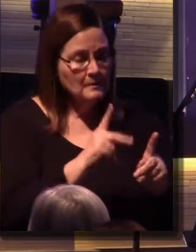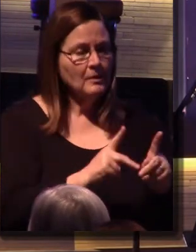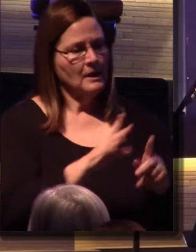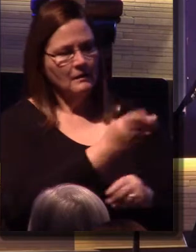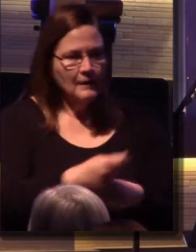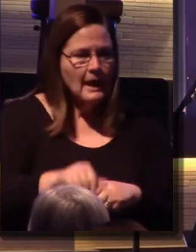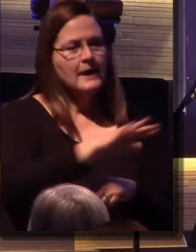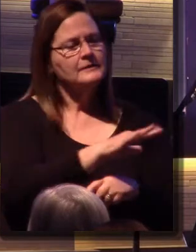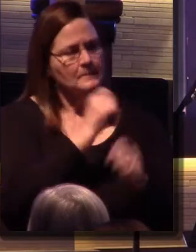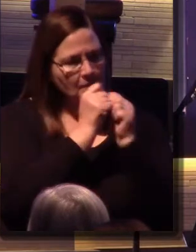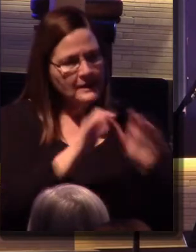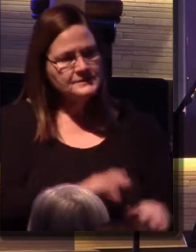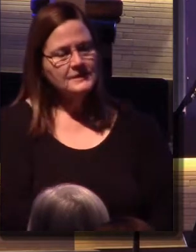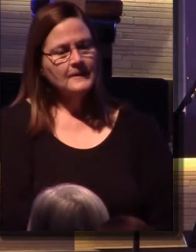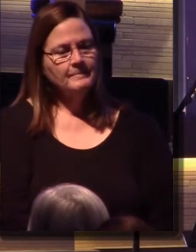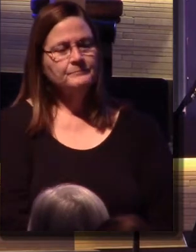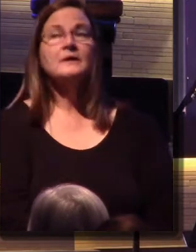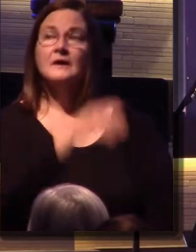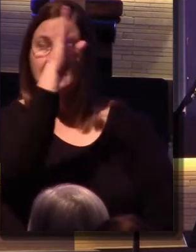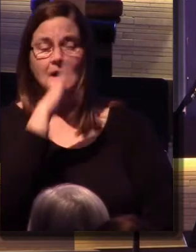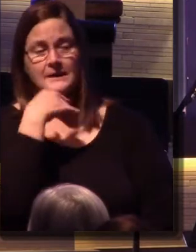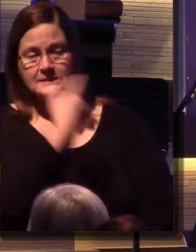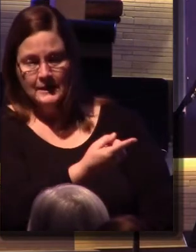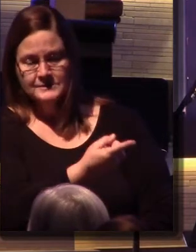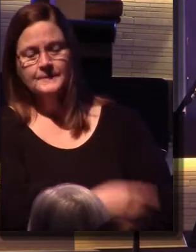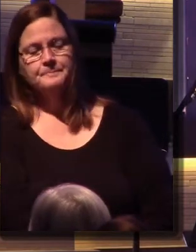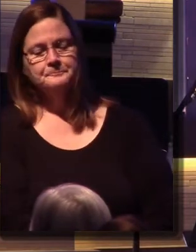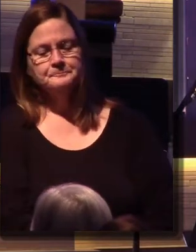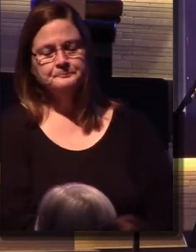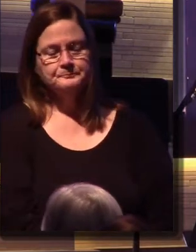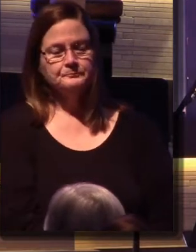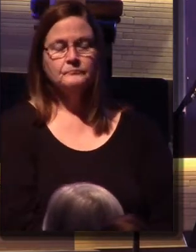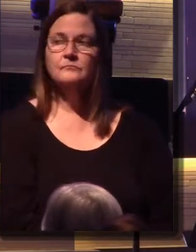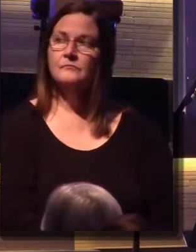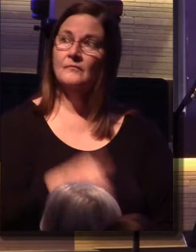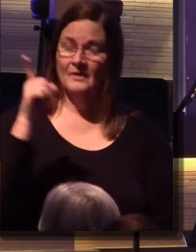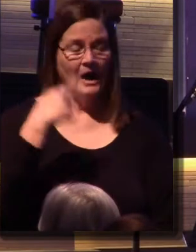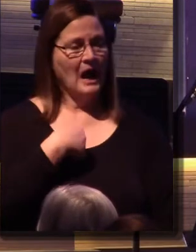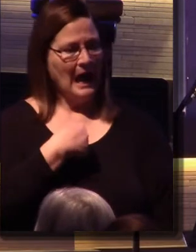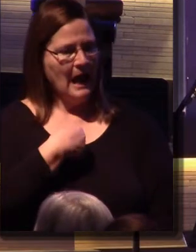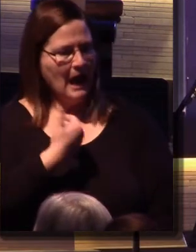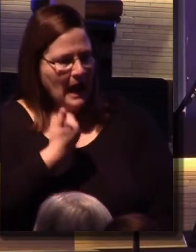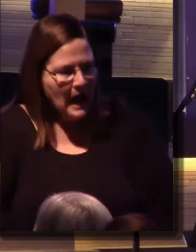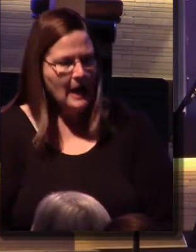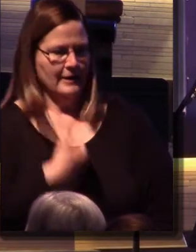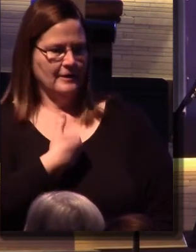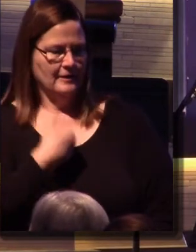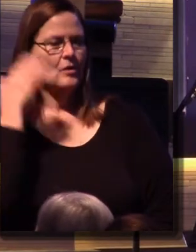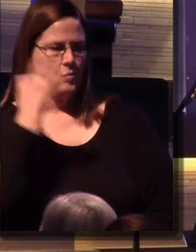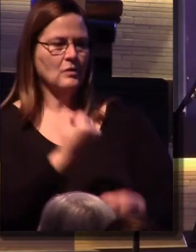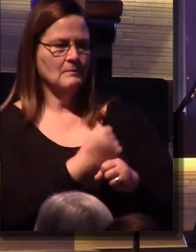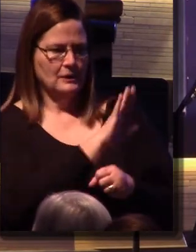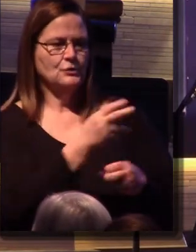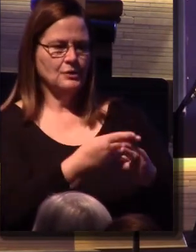a people and a land and a blessing, he says to Abraham in that context, I will make your name